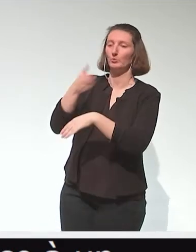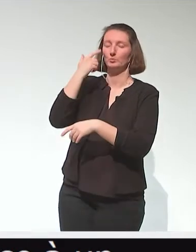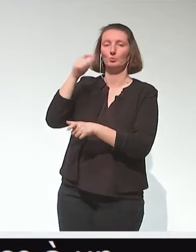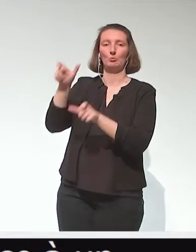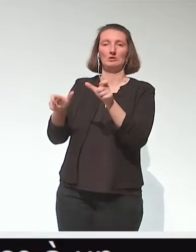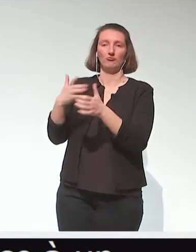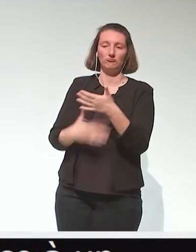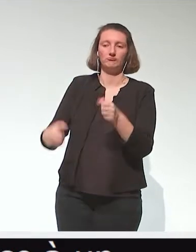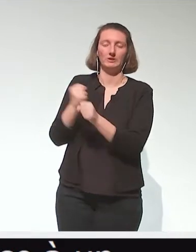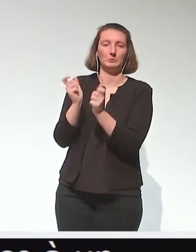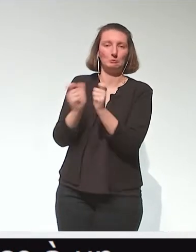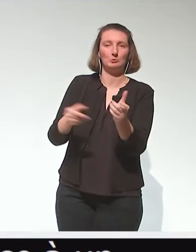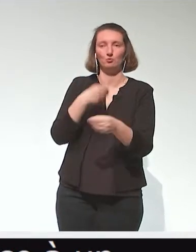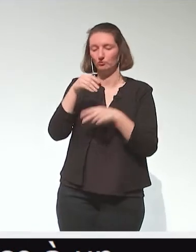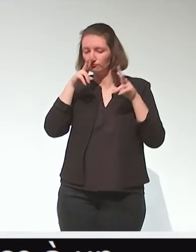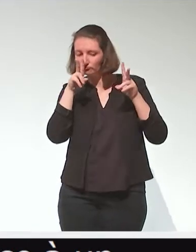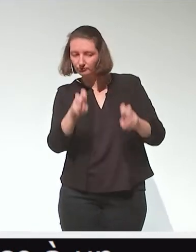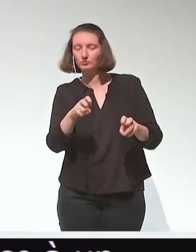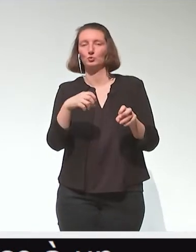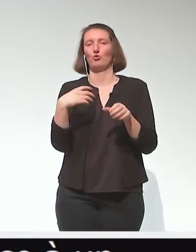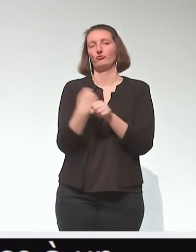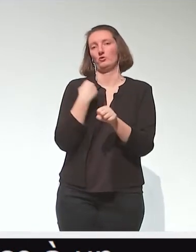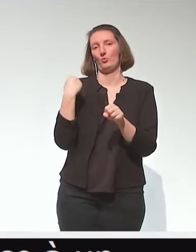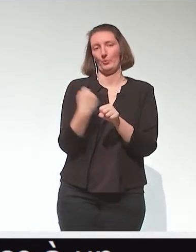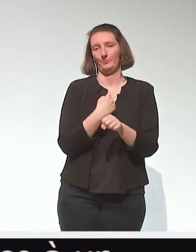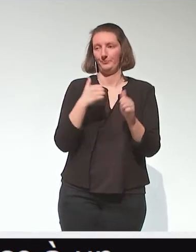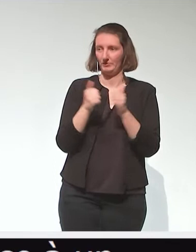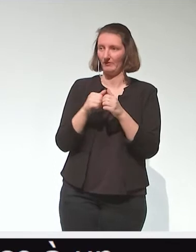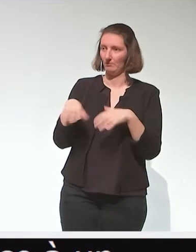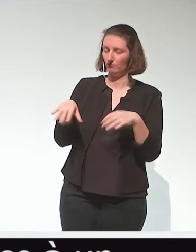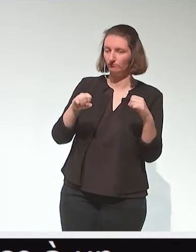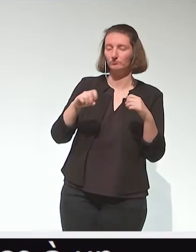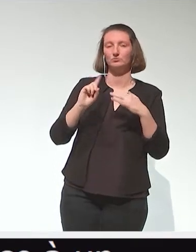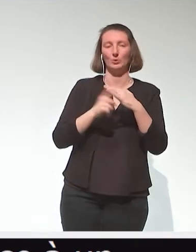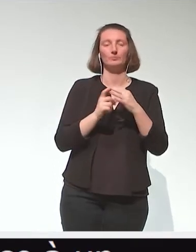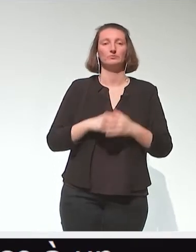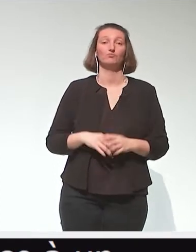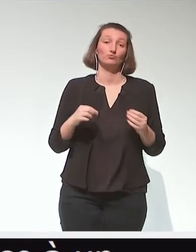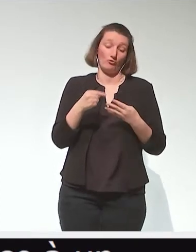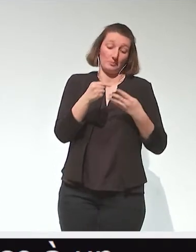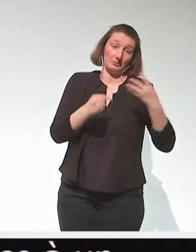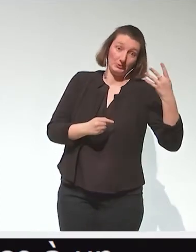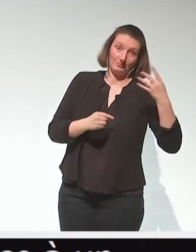dissemination or better support for the disabled in